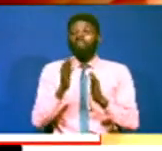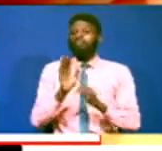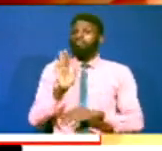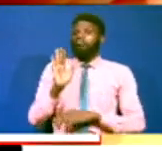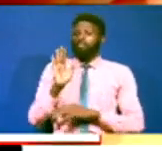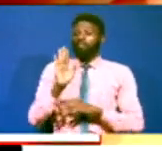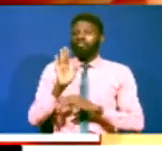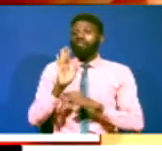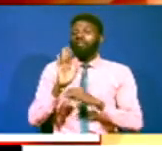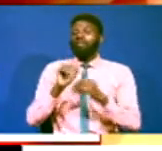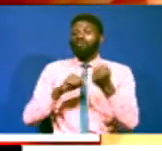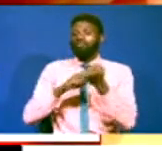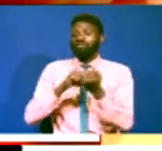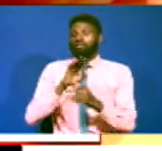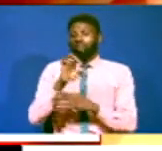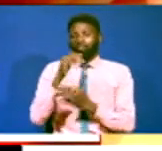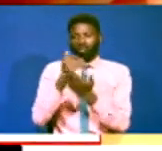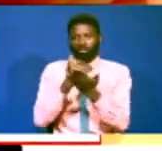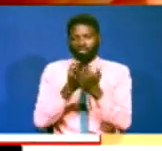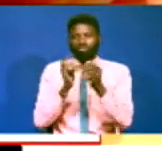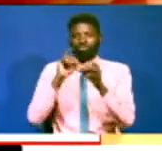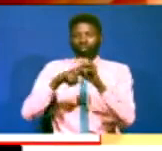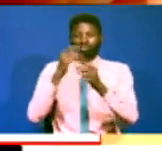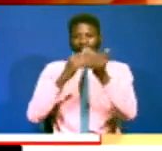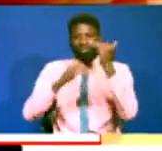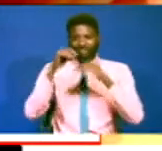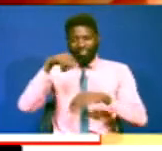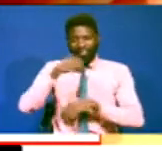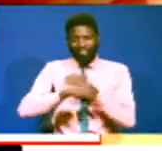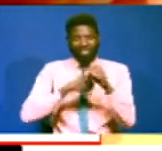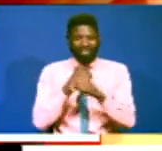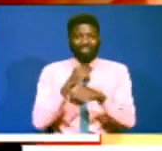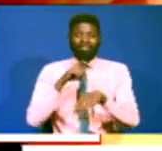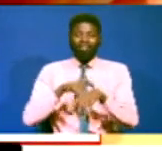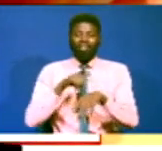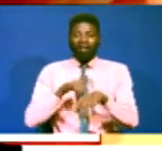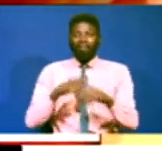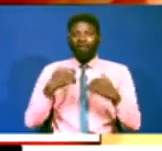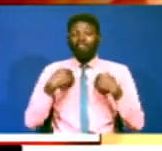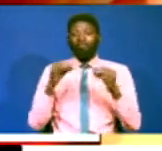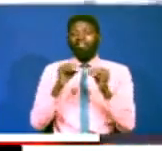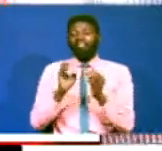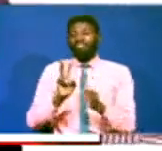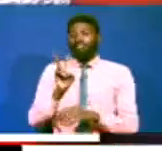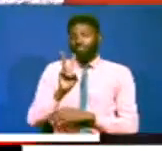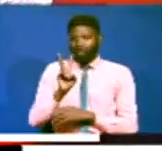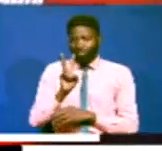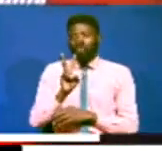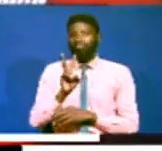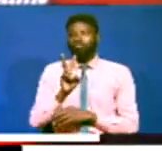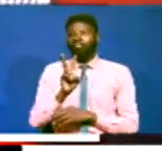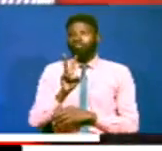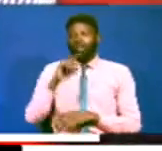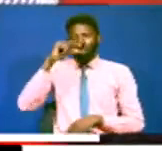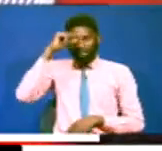this year. Speaking in Vihiga during a career fair talk with the young academic champions, the county boss said his government is sourcing